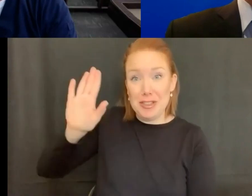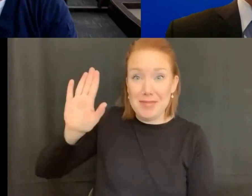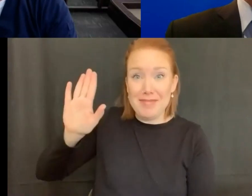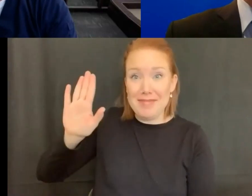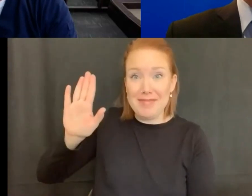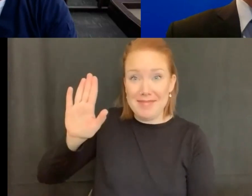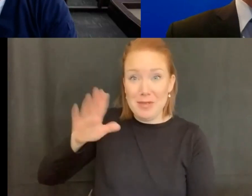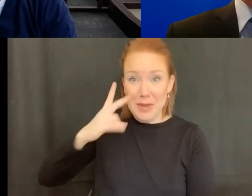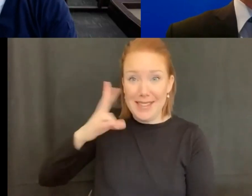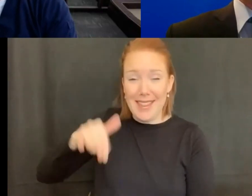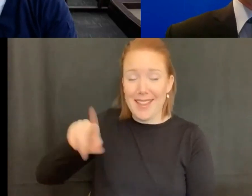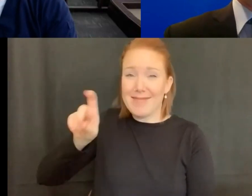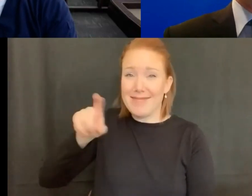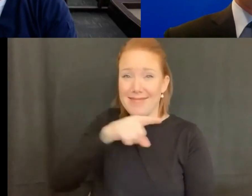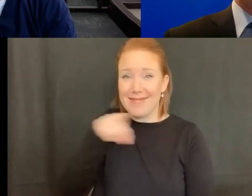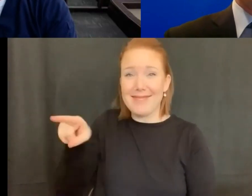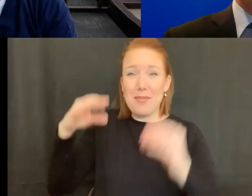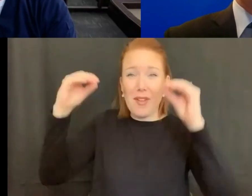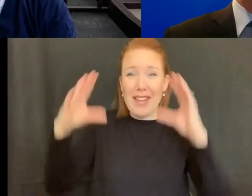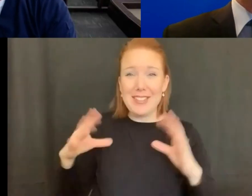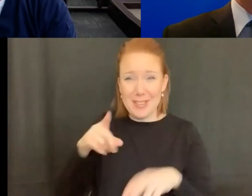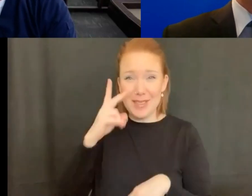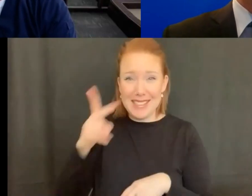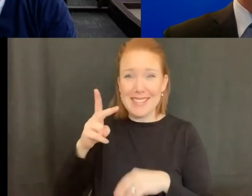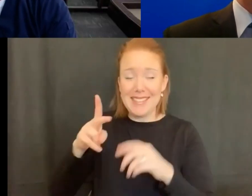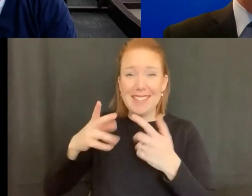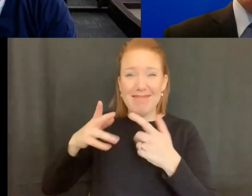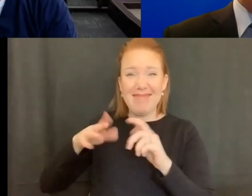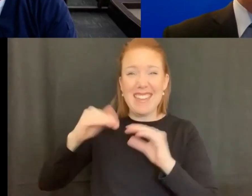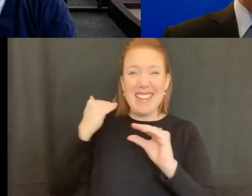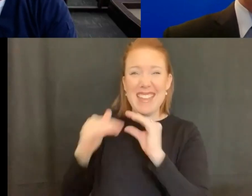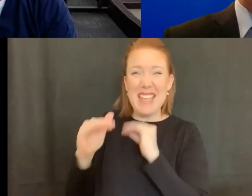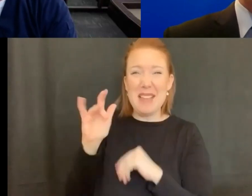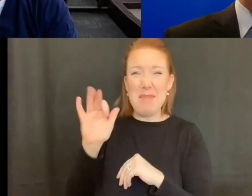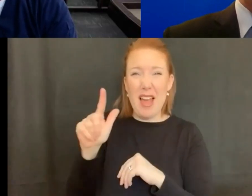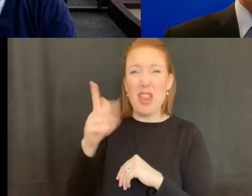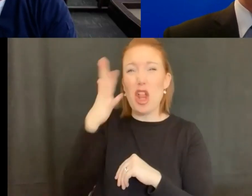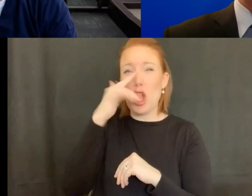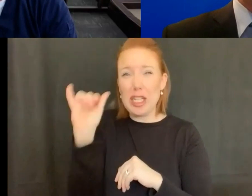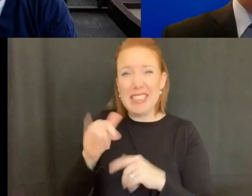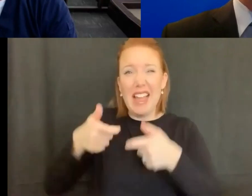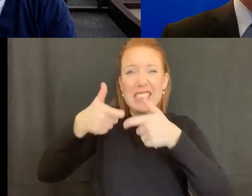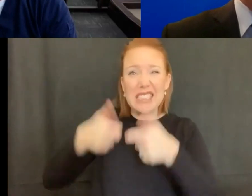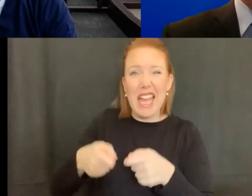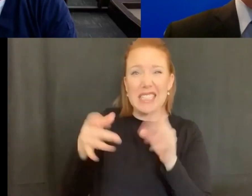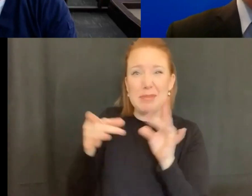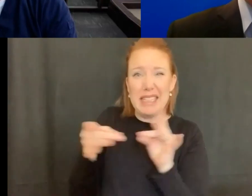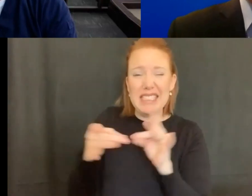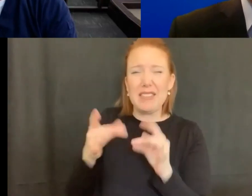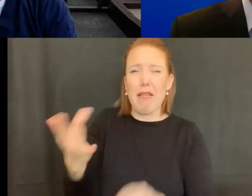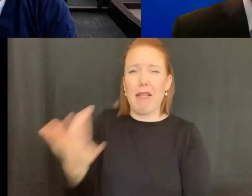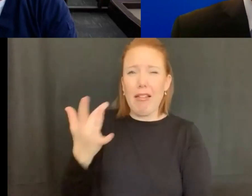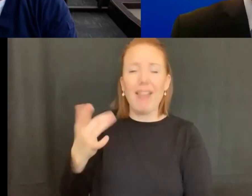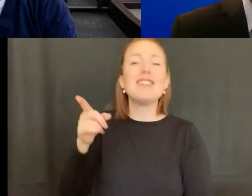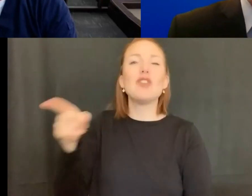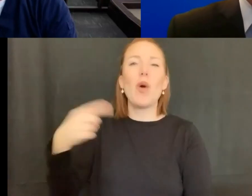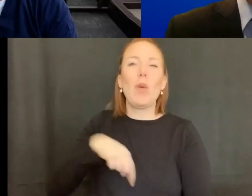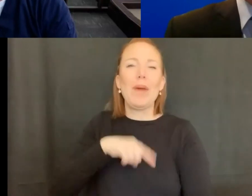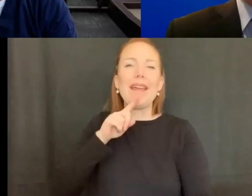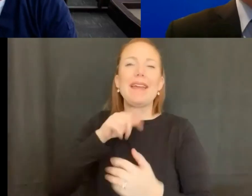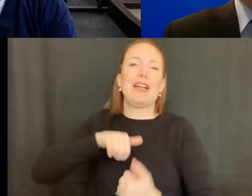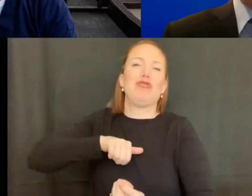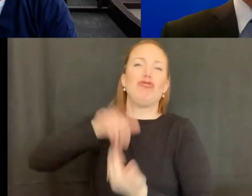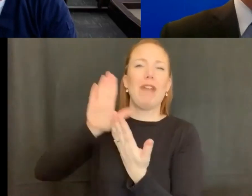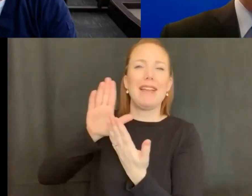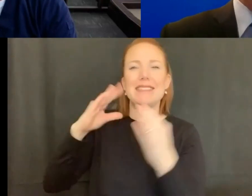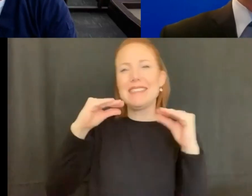ever get those? See some hands going up. So one of the skills that we address is effective writing for professional